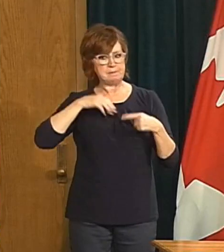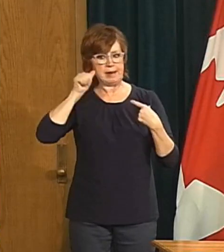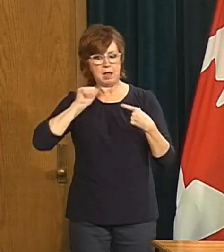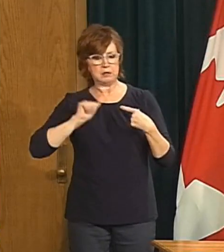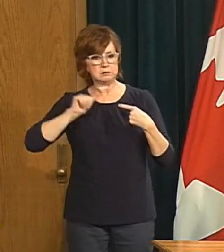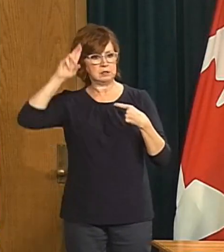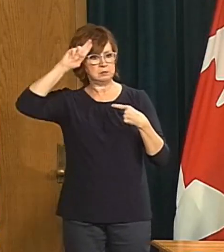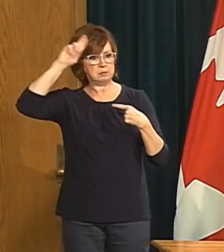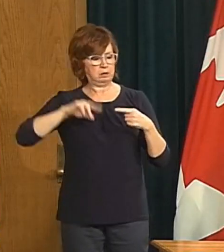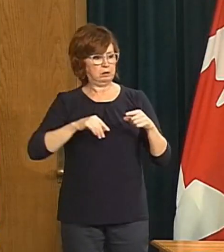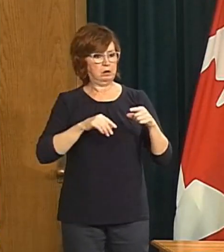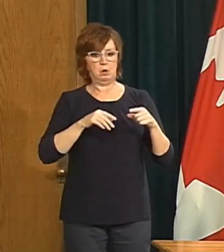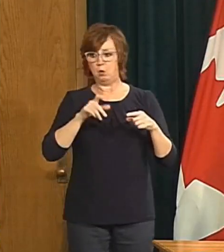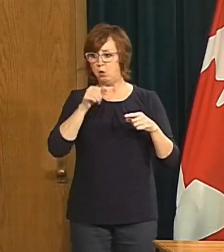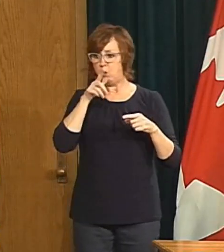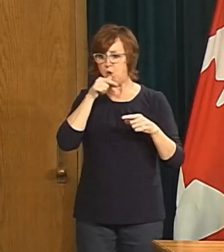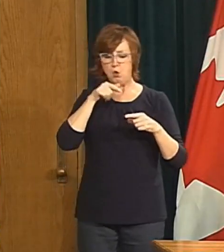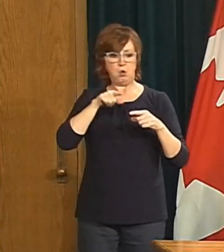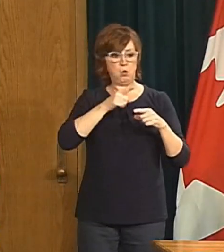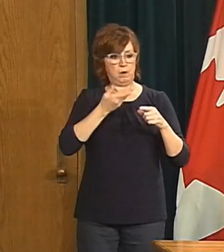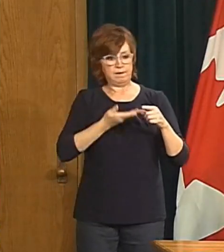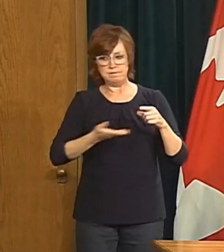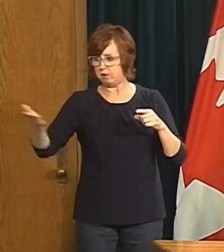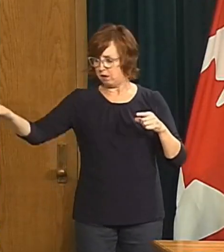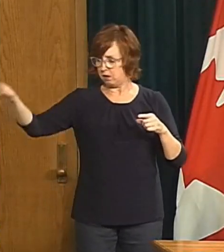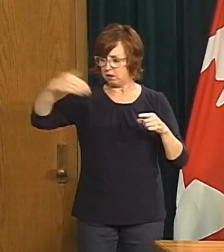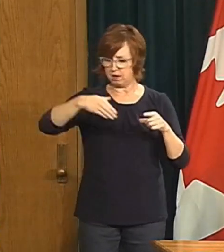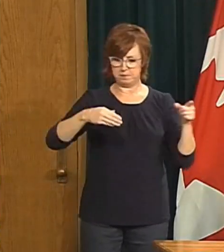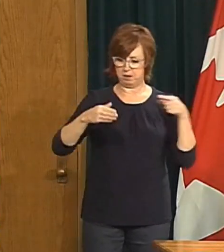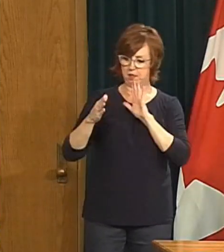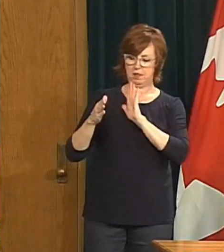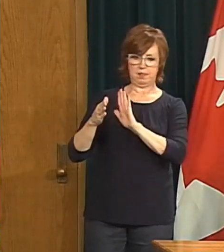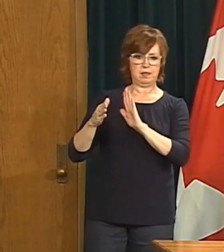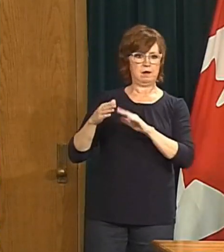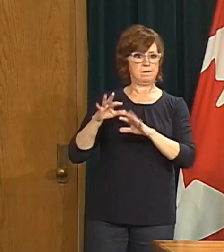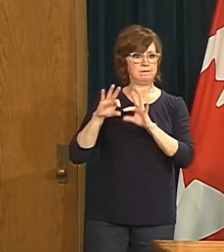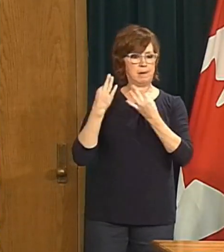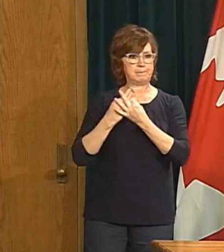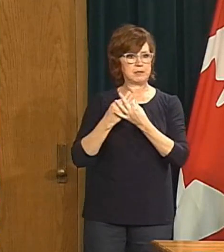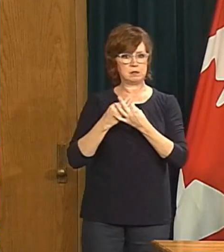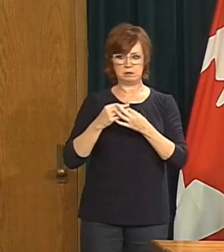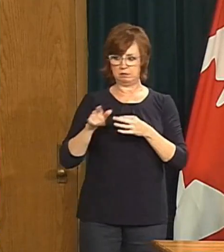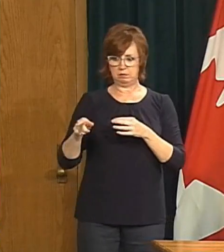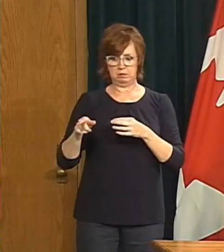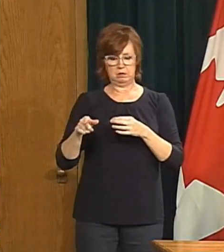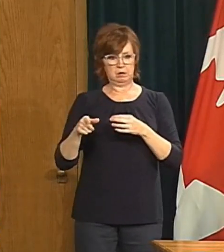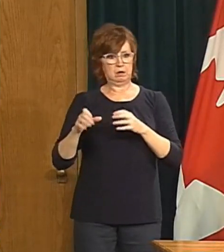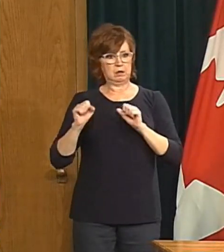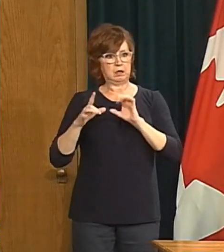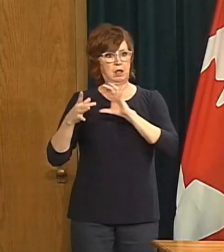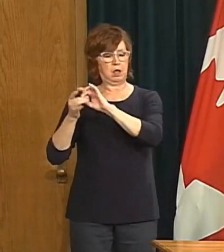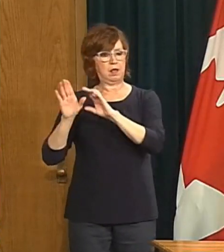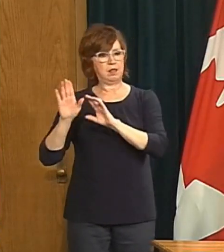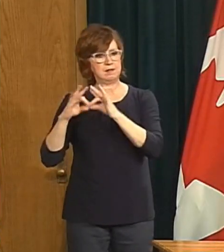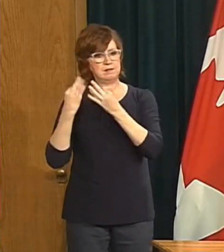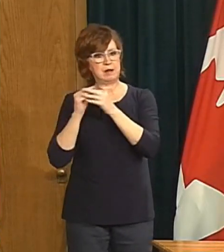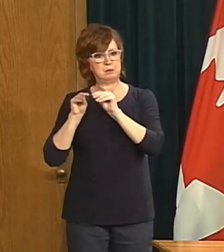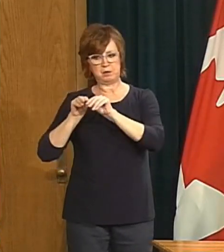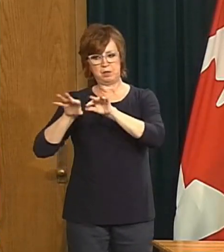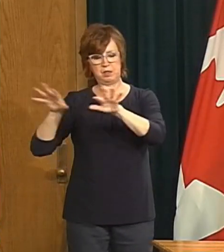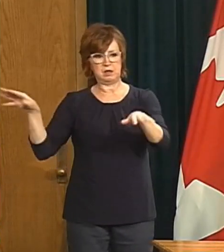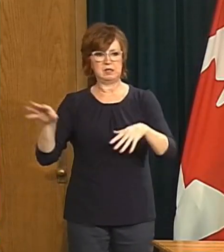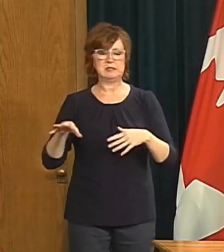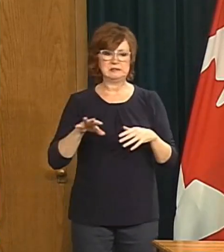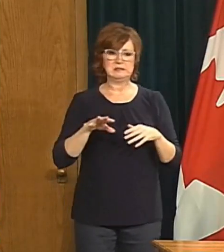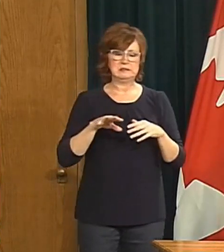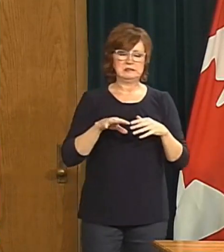aunt, uncle, mother, or father. It is no secret with this disease who is most at risk, and it is those with underlying health